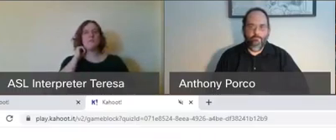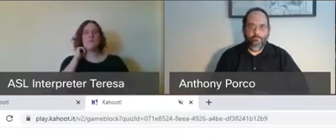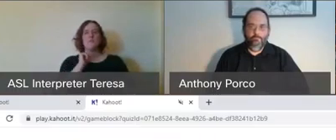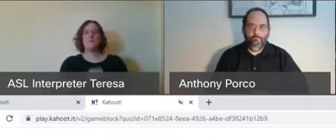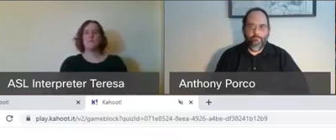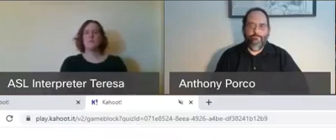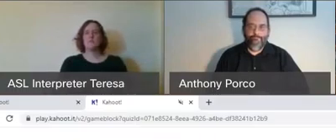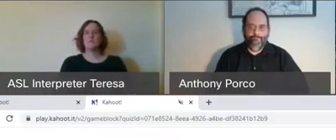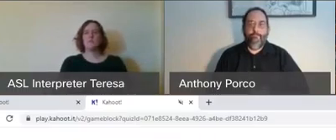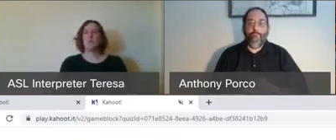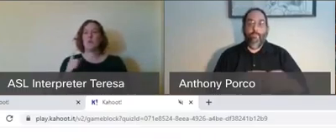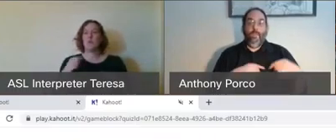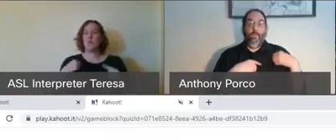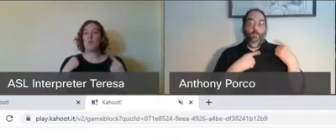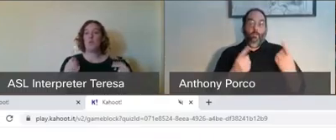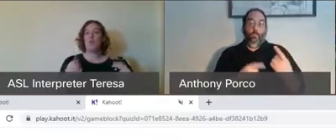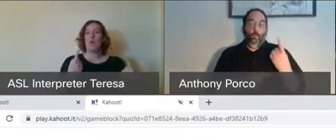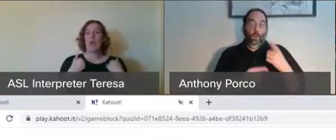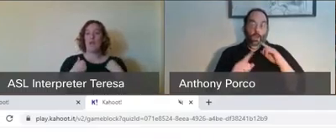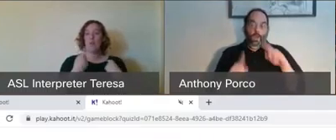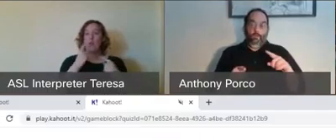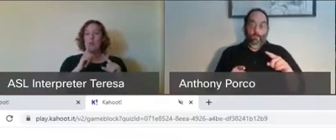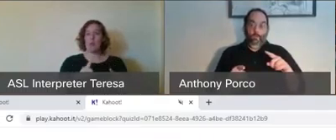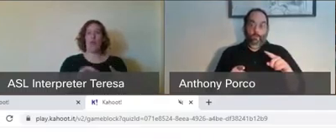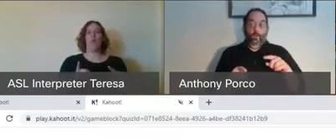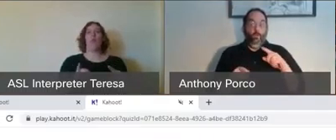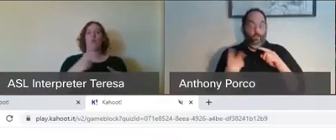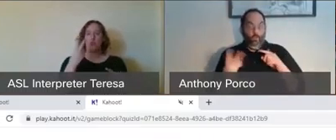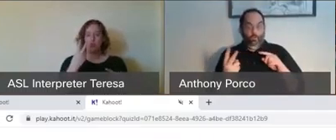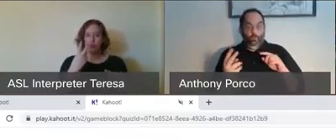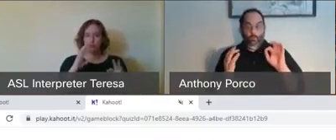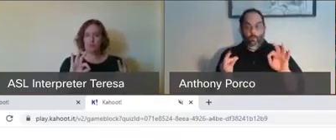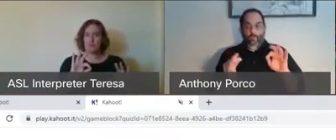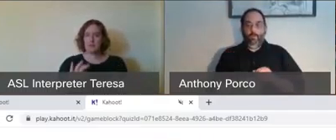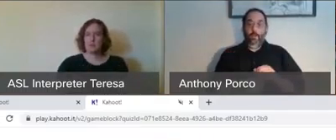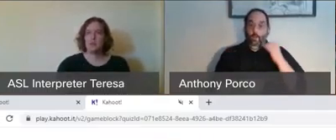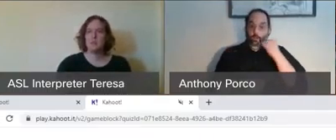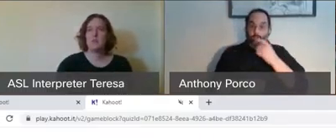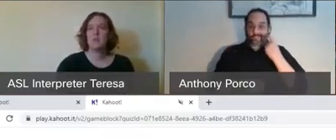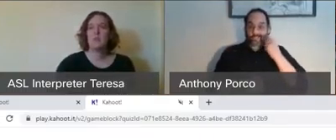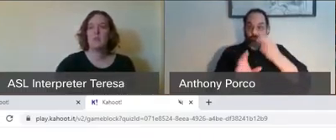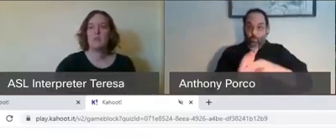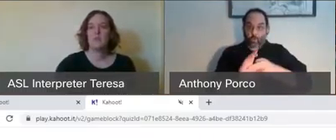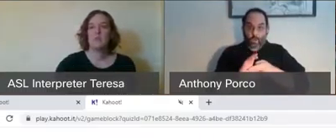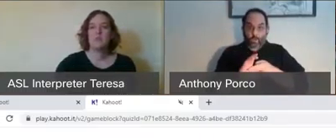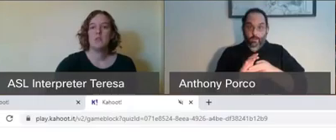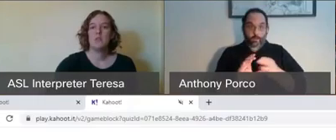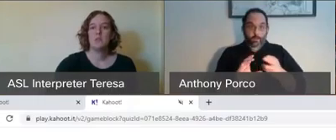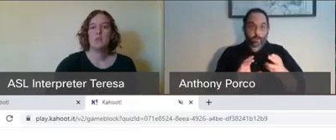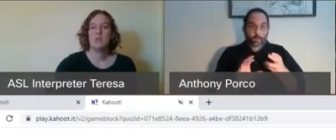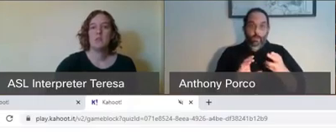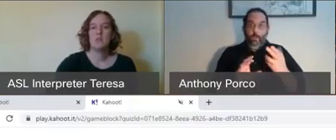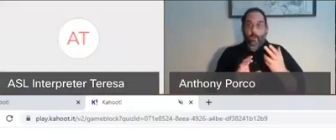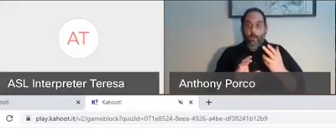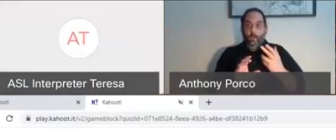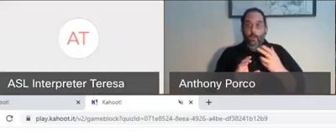So far, we have one answer. So far, oh, two. Perfect. And for anyone who's joining late, we have, you're going to log